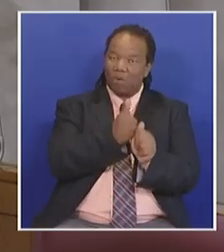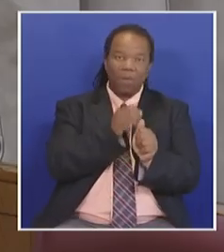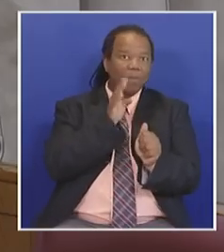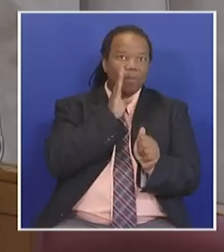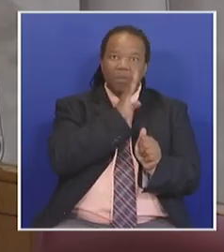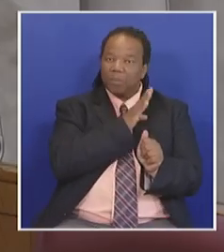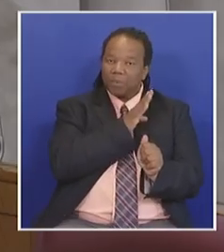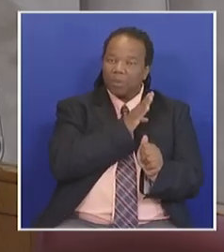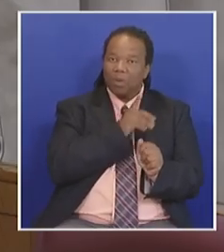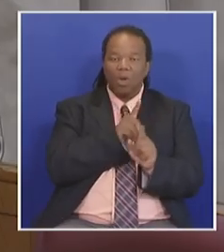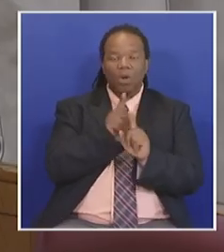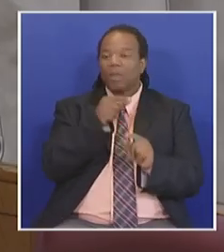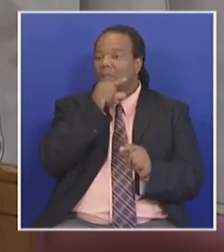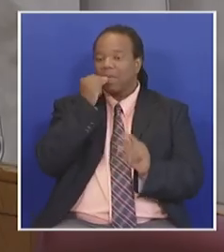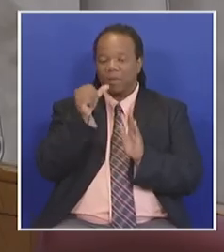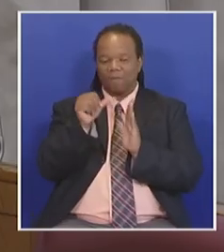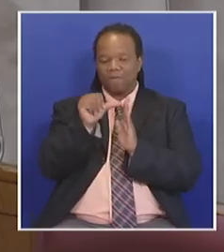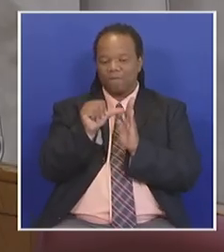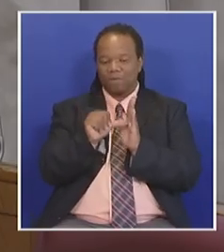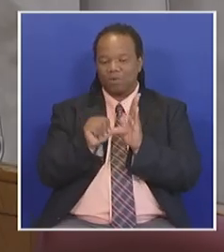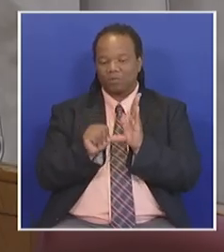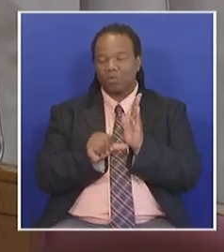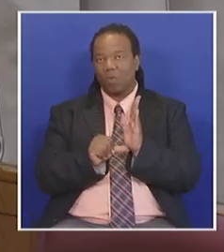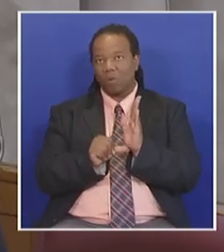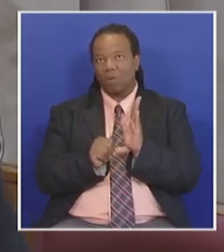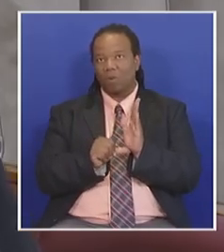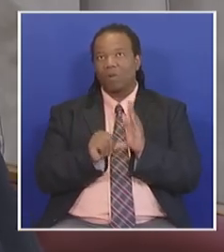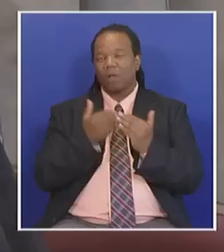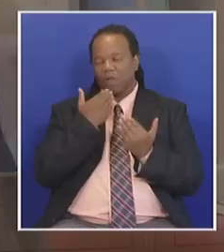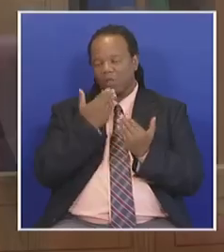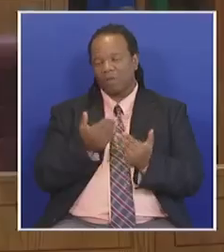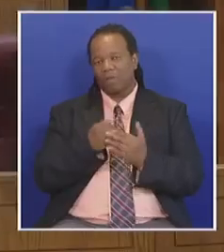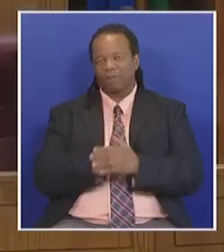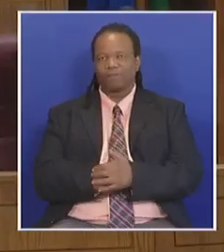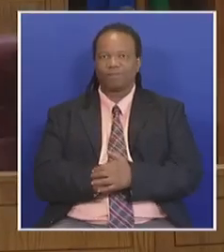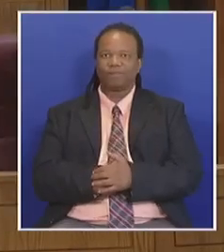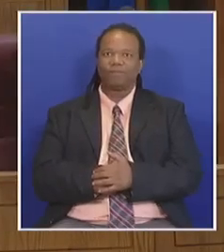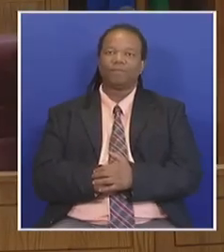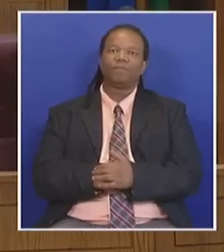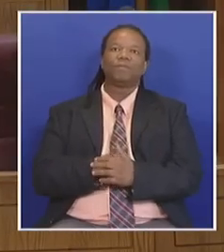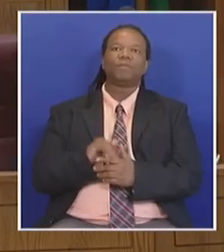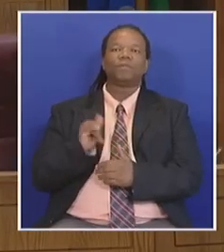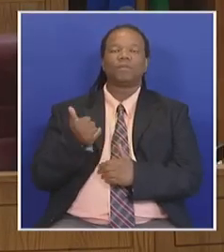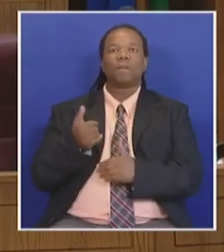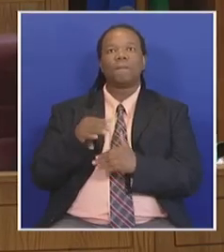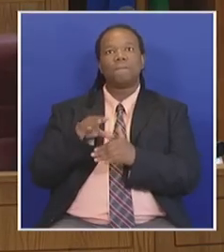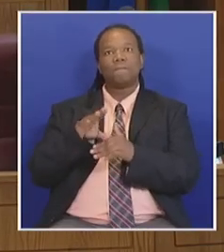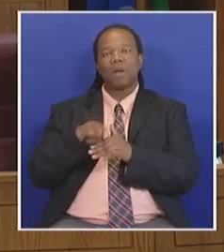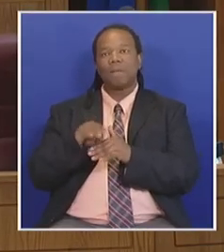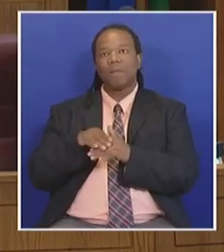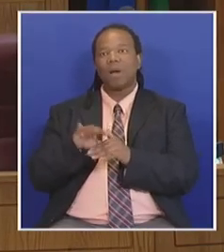Voters Roll, which contains more than 20 million voters. I thank you. Honorable Hatton, that is a notice